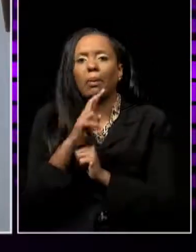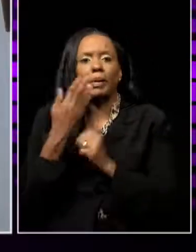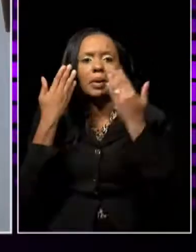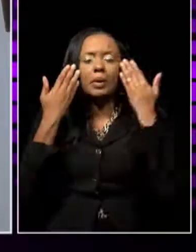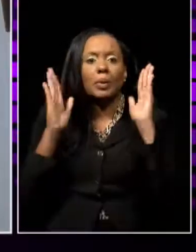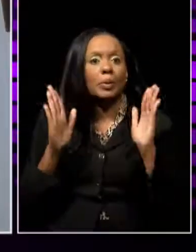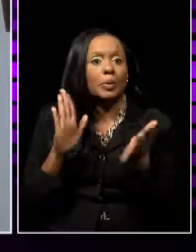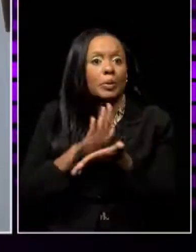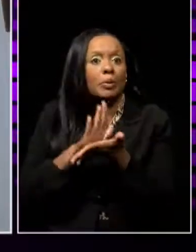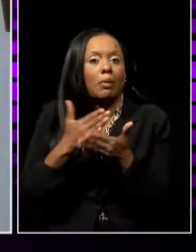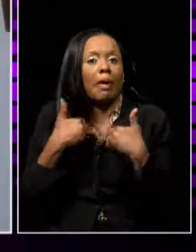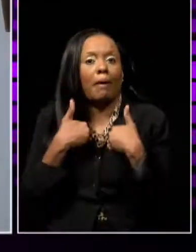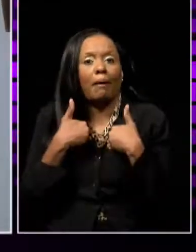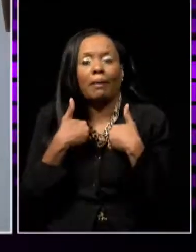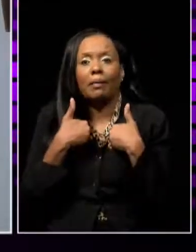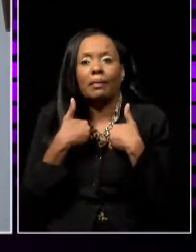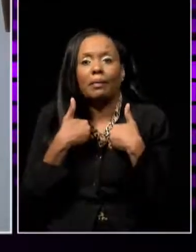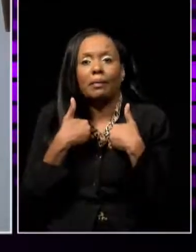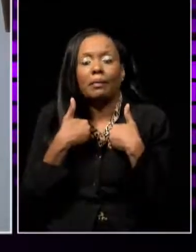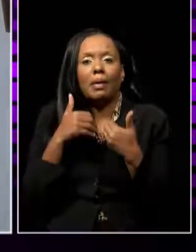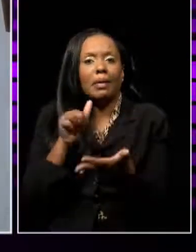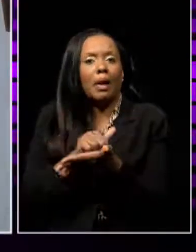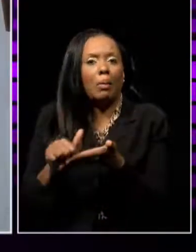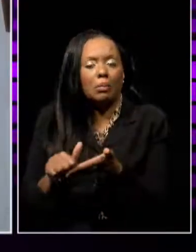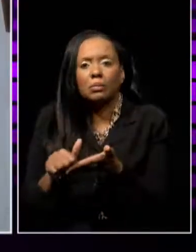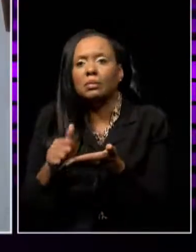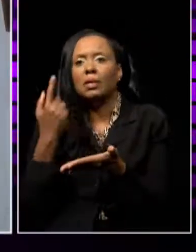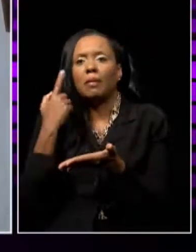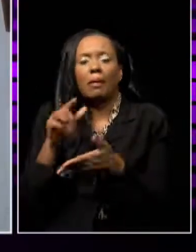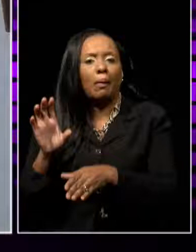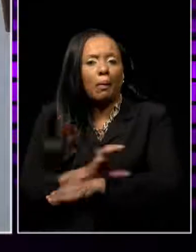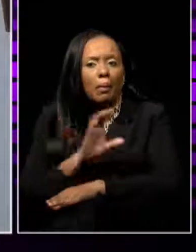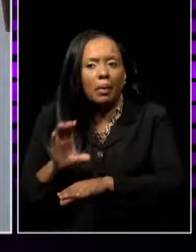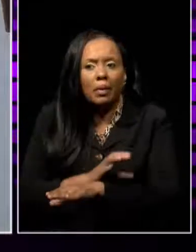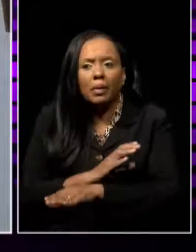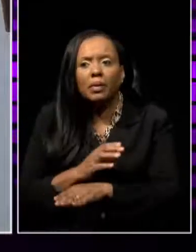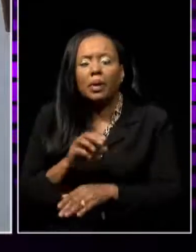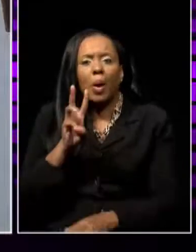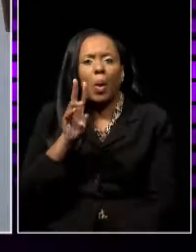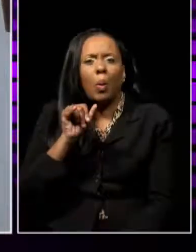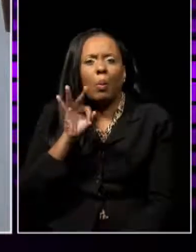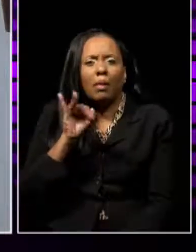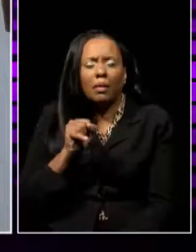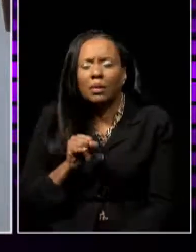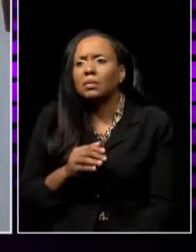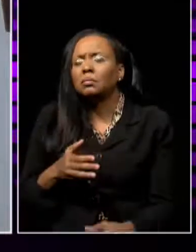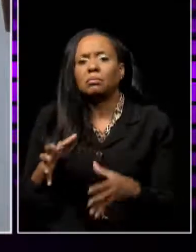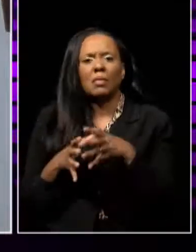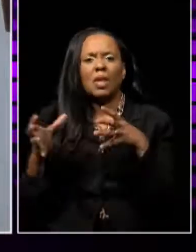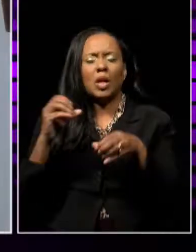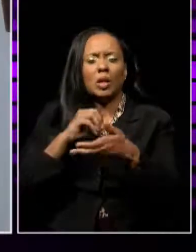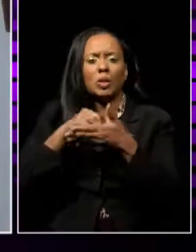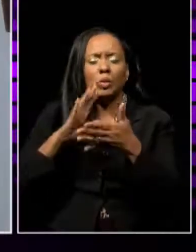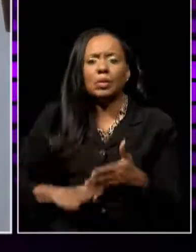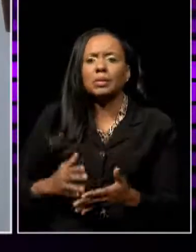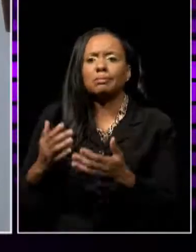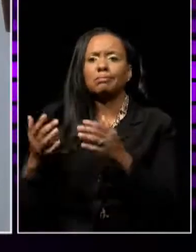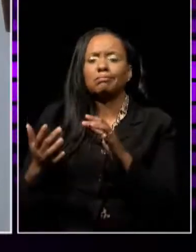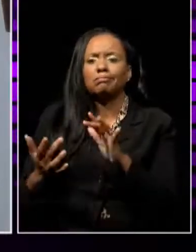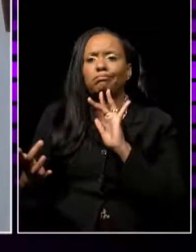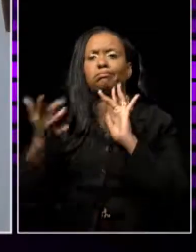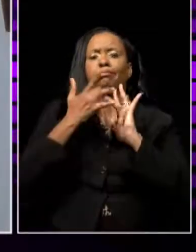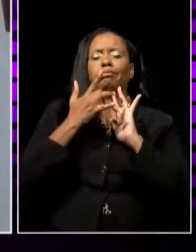account. And as time went on, we found that a lot more students were contacting us in terms of trying to get their password